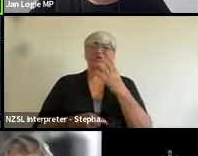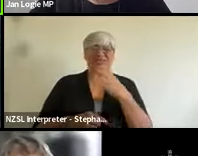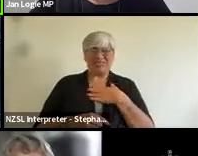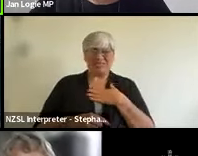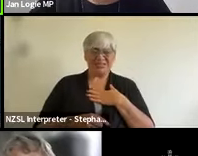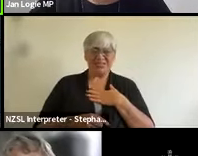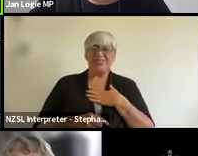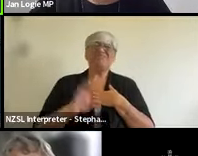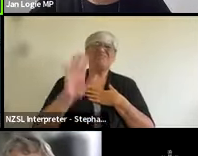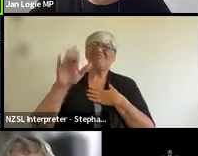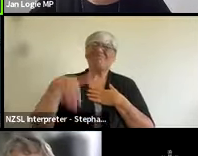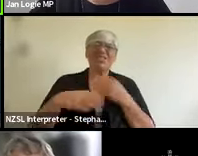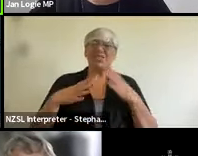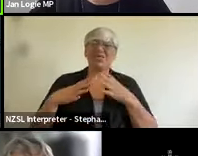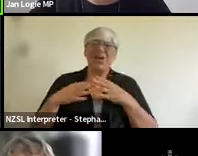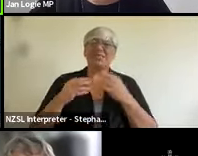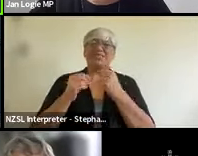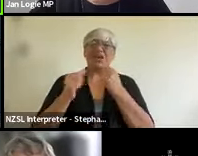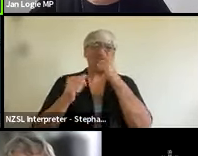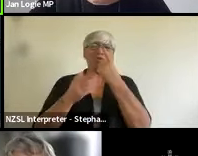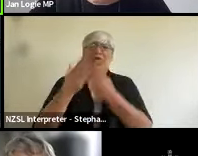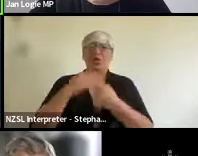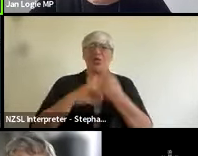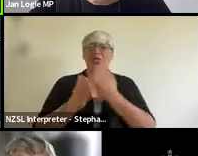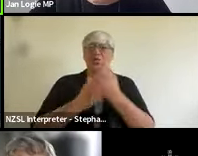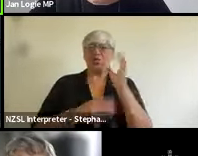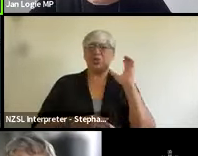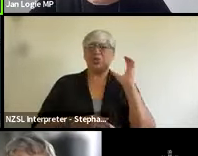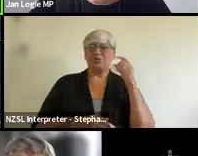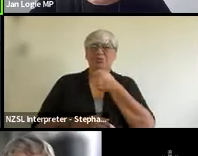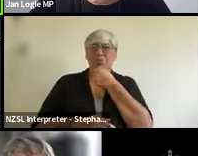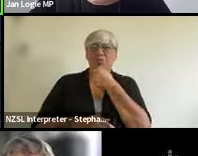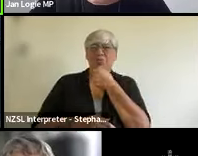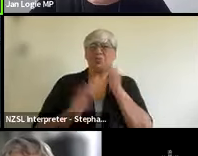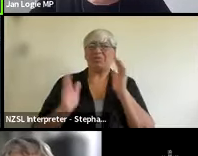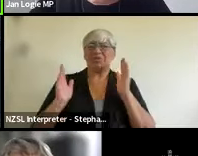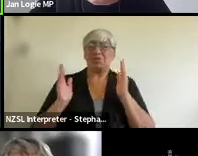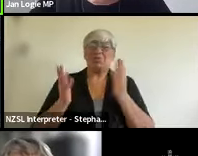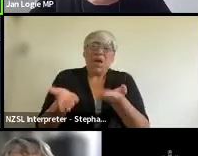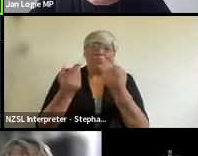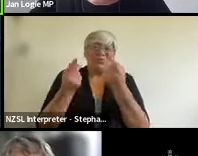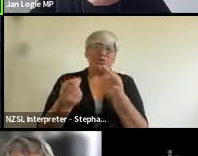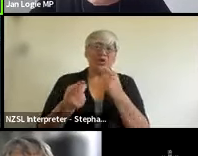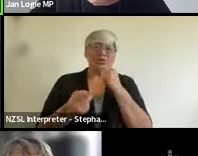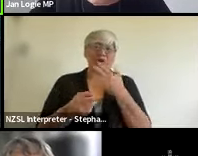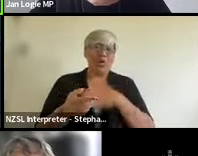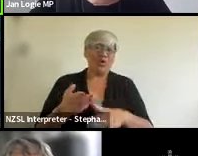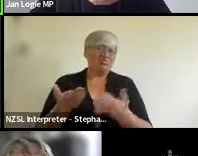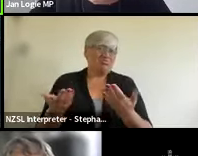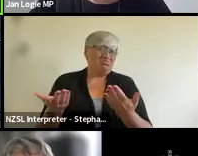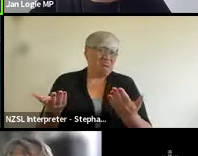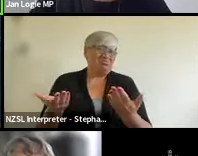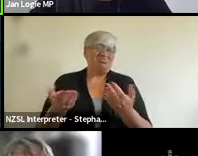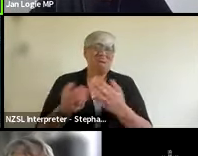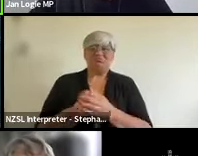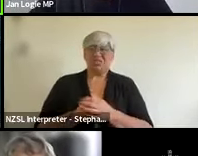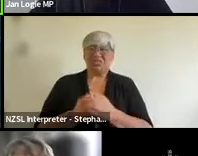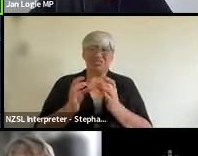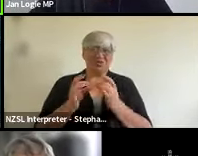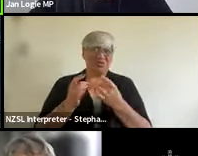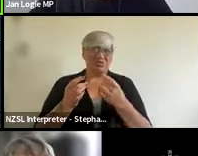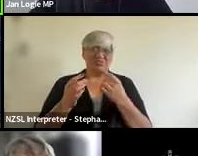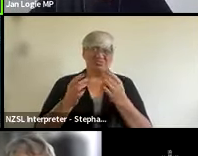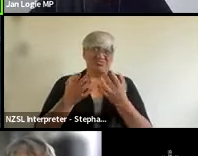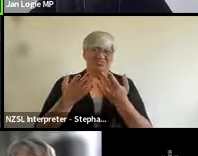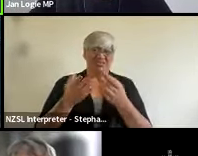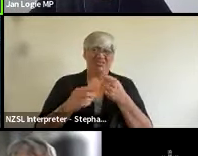few people have been just submitting with just the sound on, so it's up to you if you'd like to turn